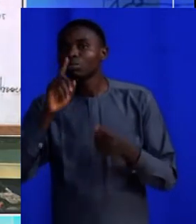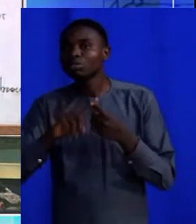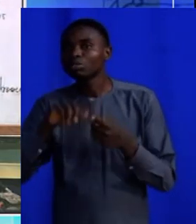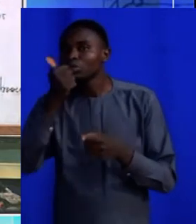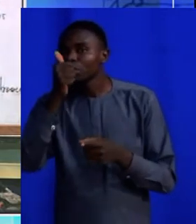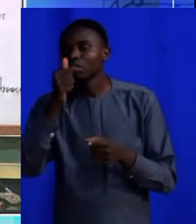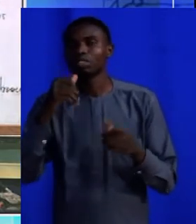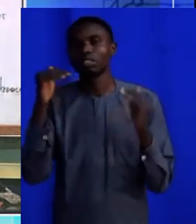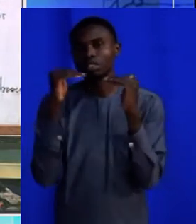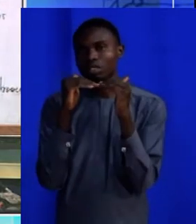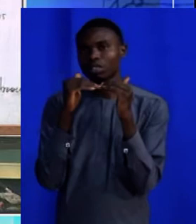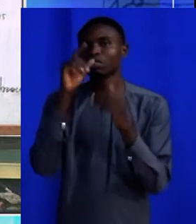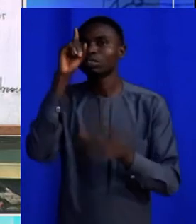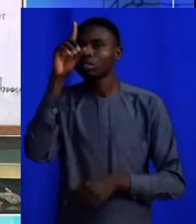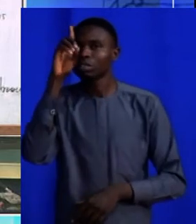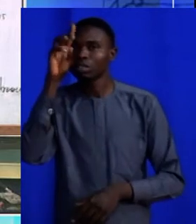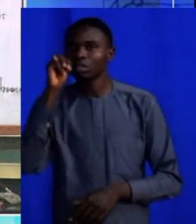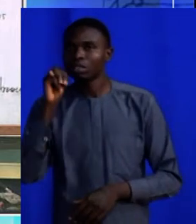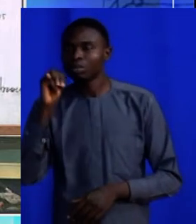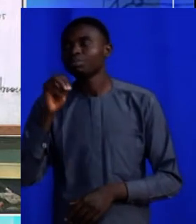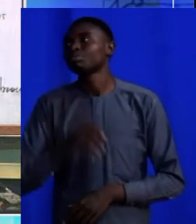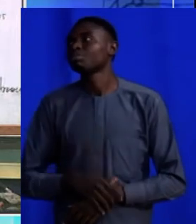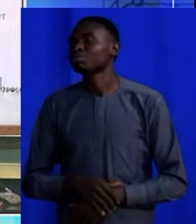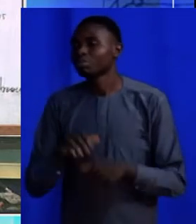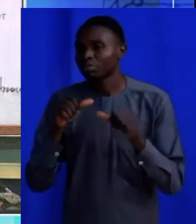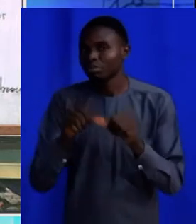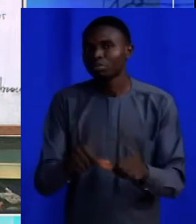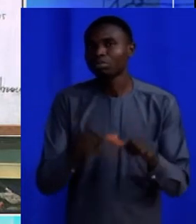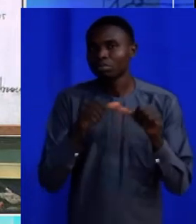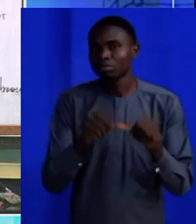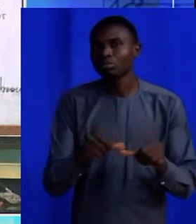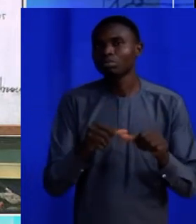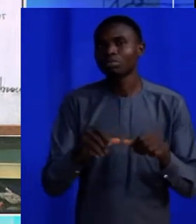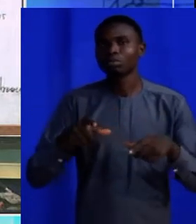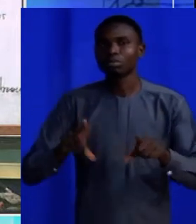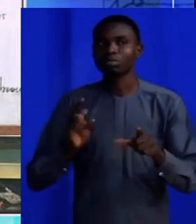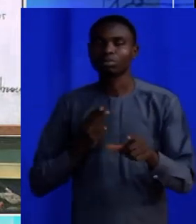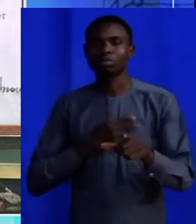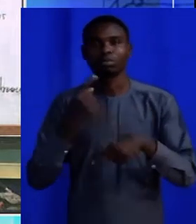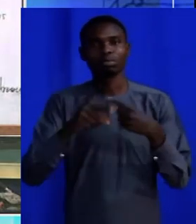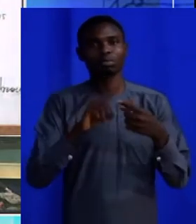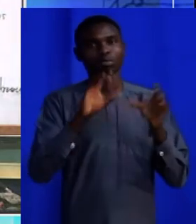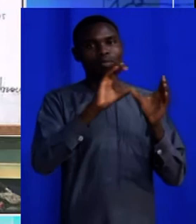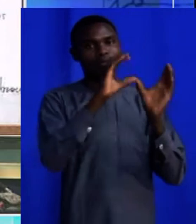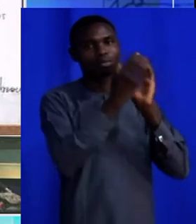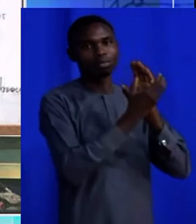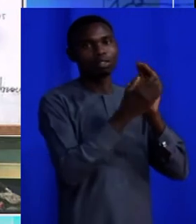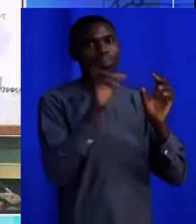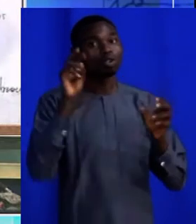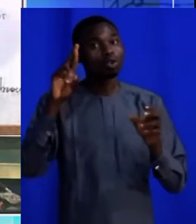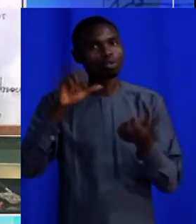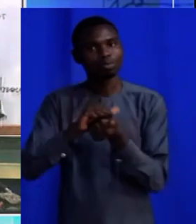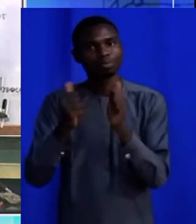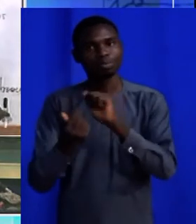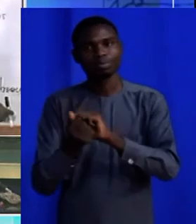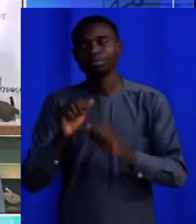to industries, send to industries to provide other materials that are useful. Now, let